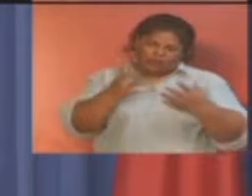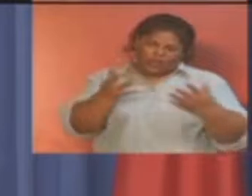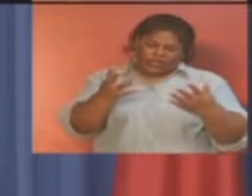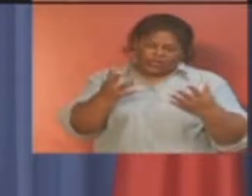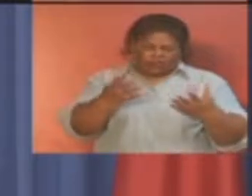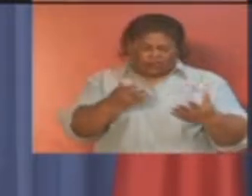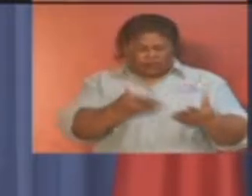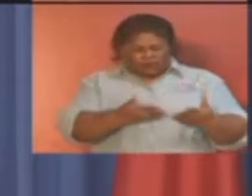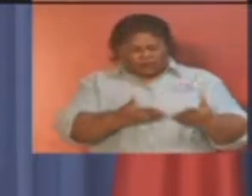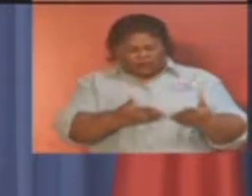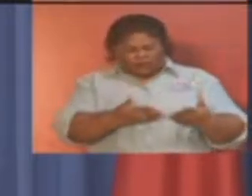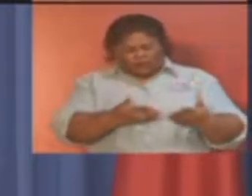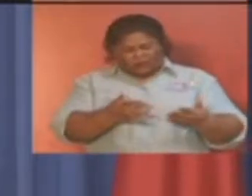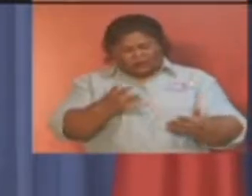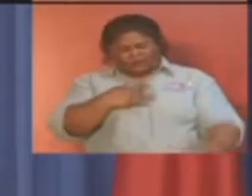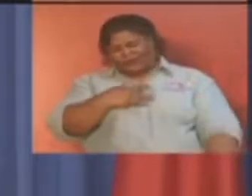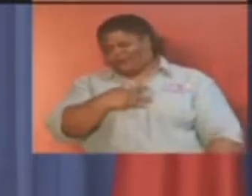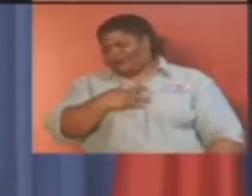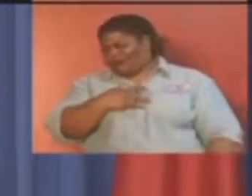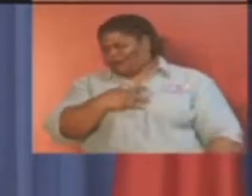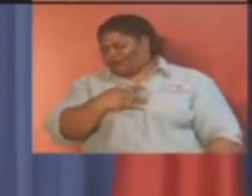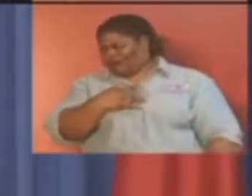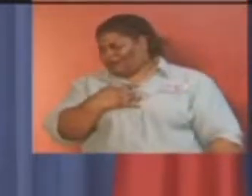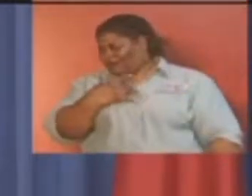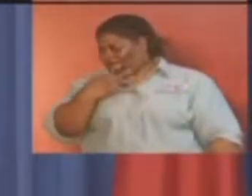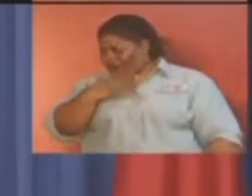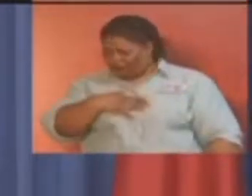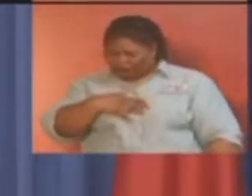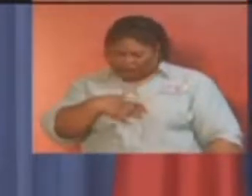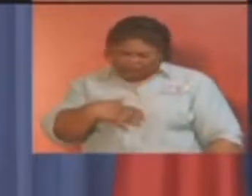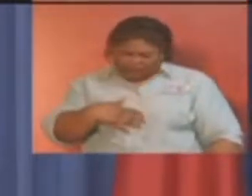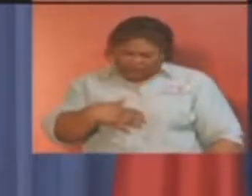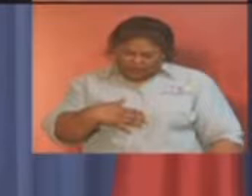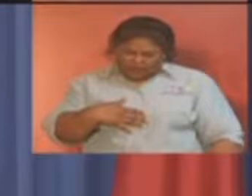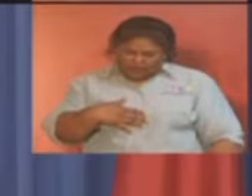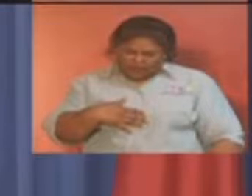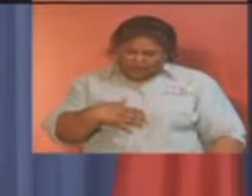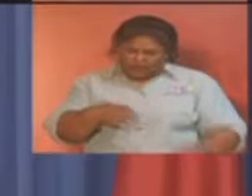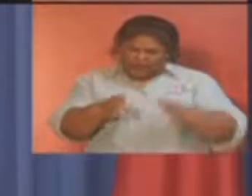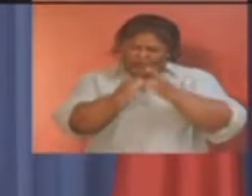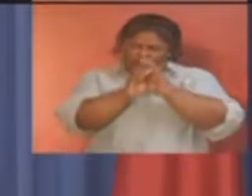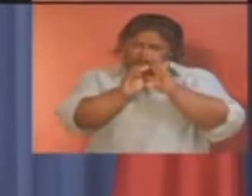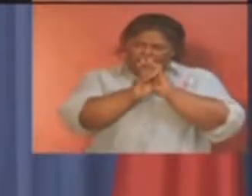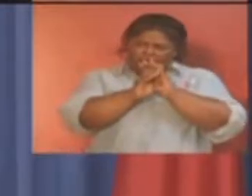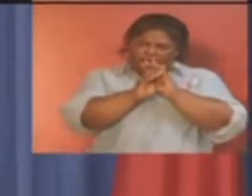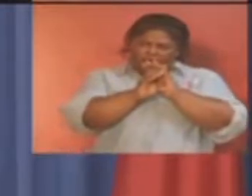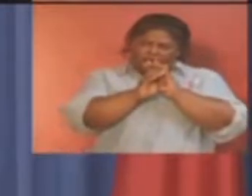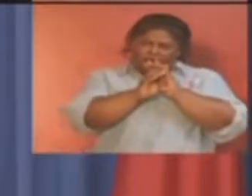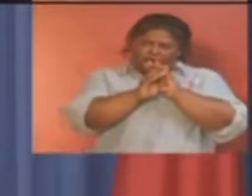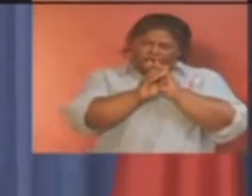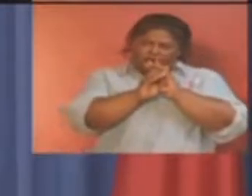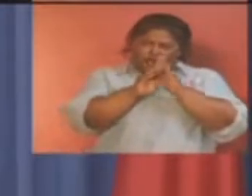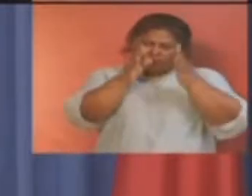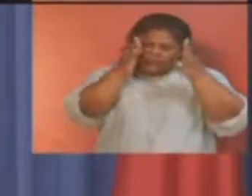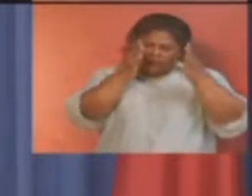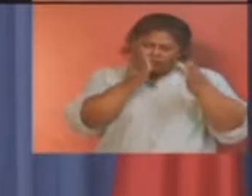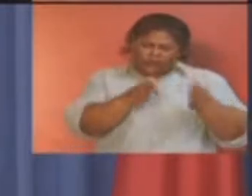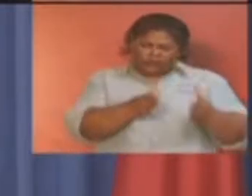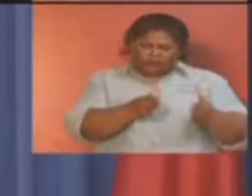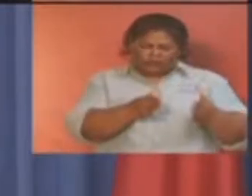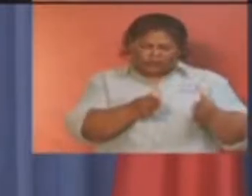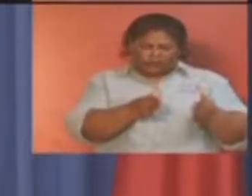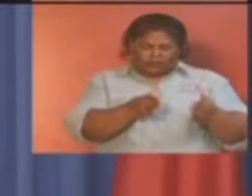We are now seeing a picture of a patient that is